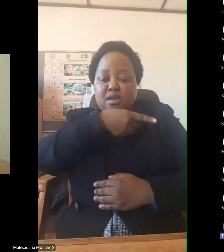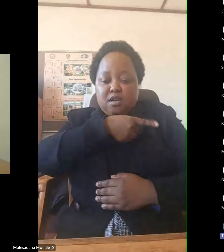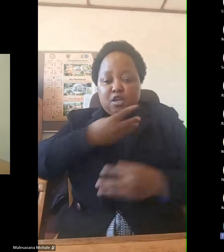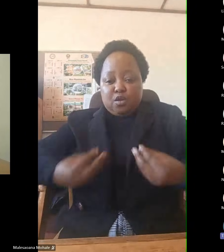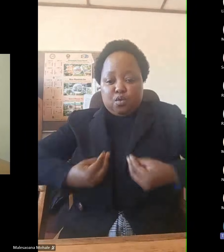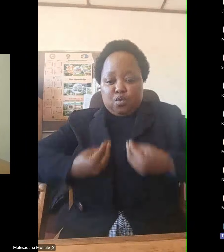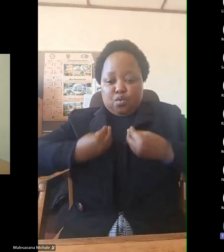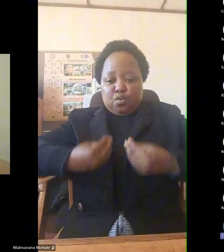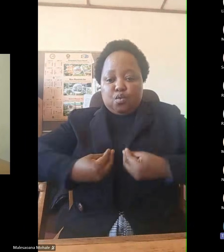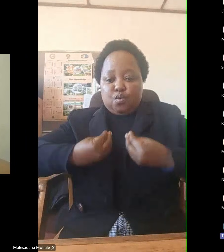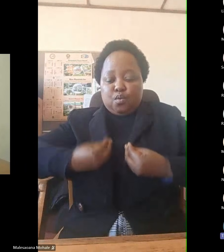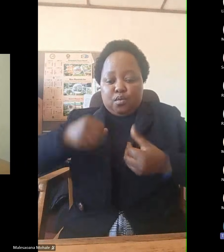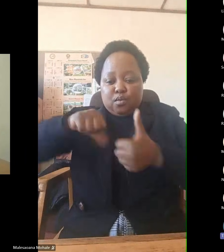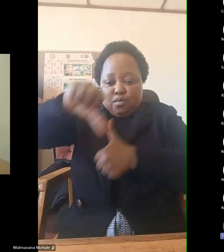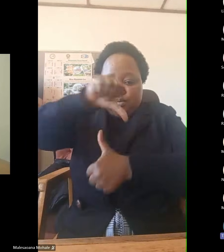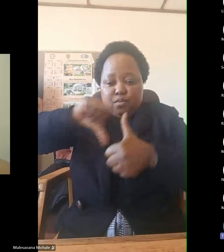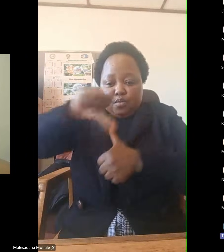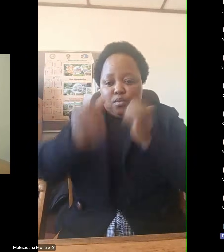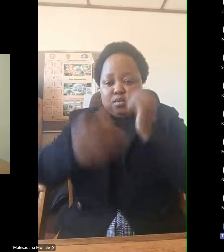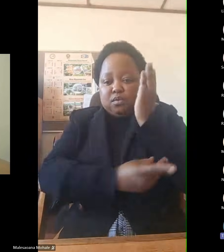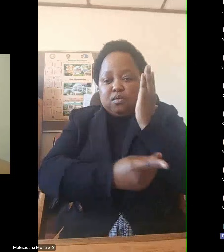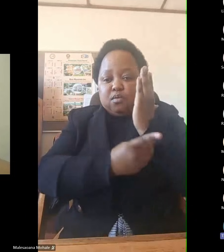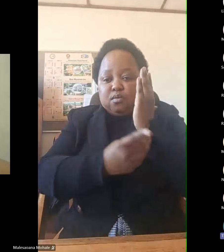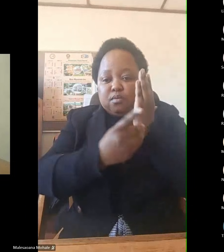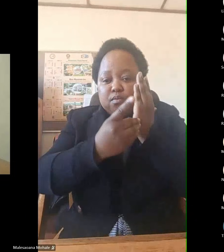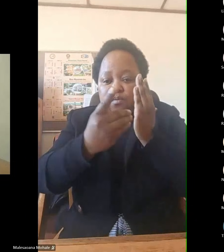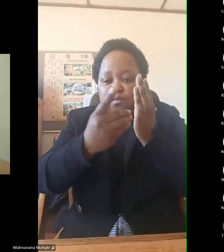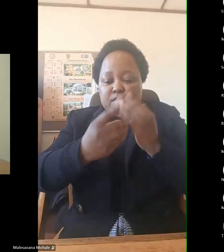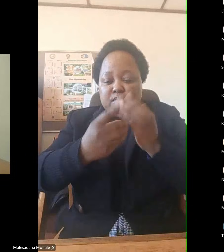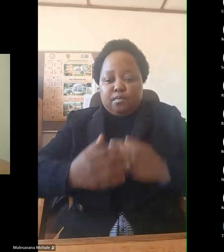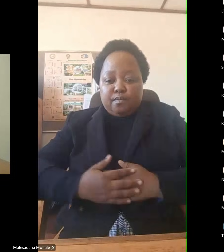and Social Development,